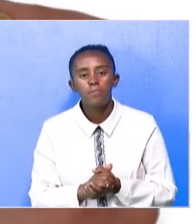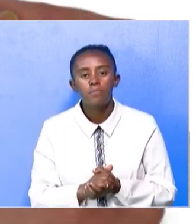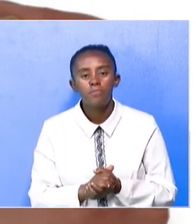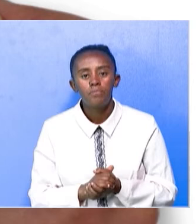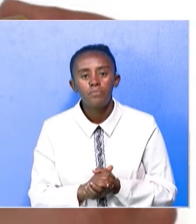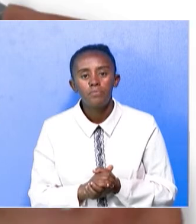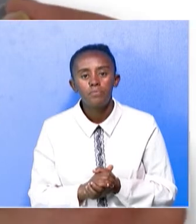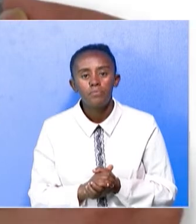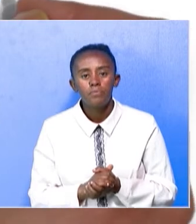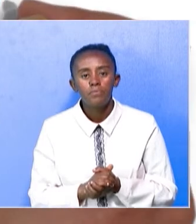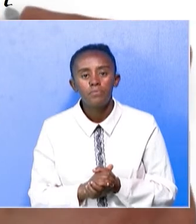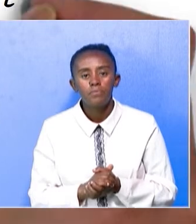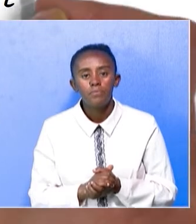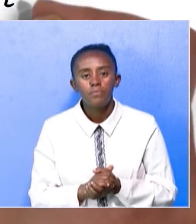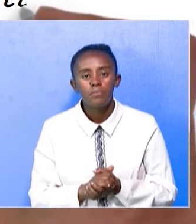chatting.